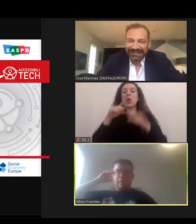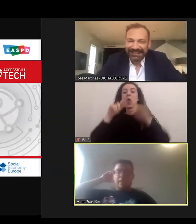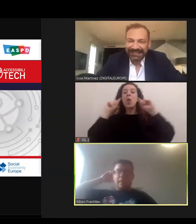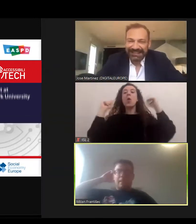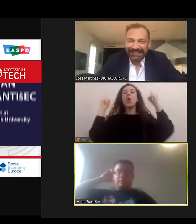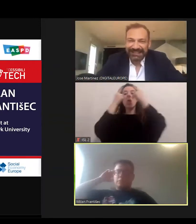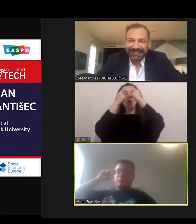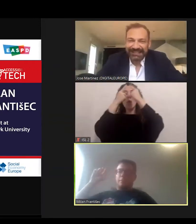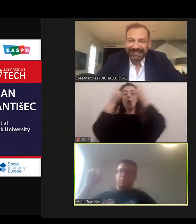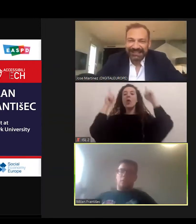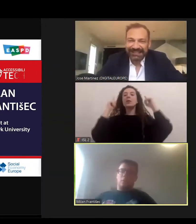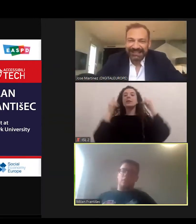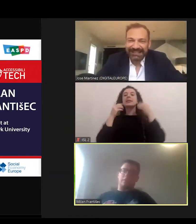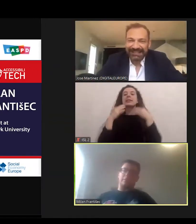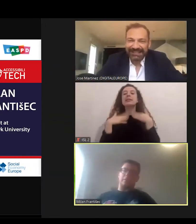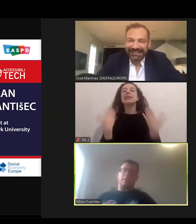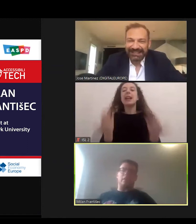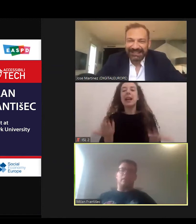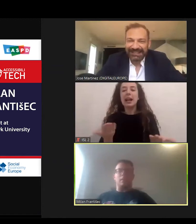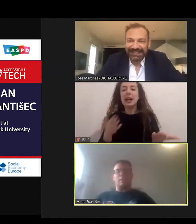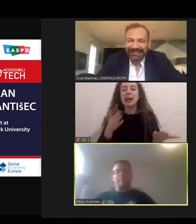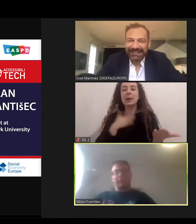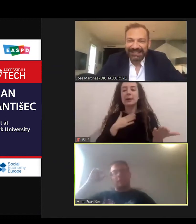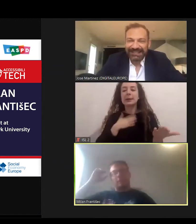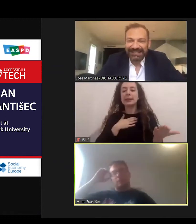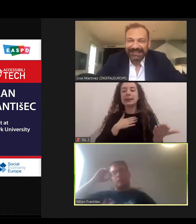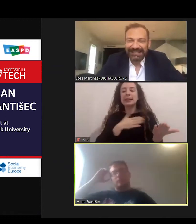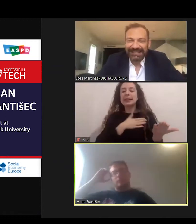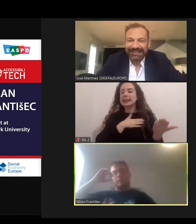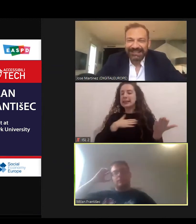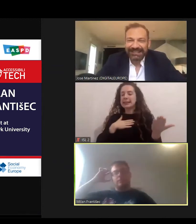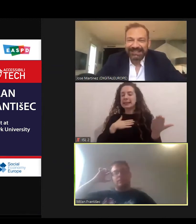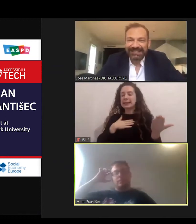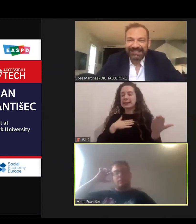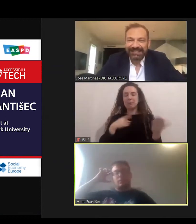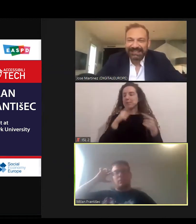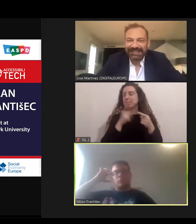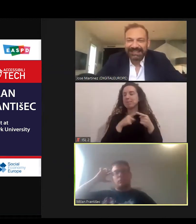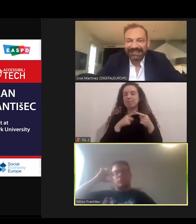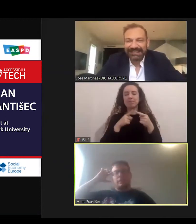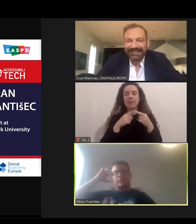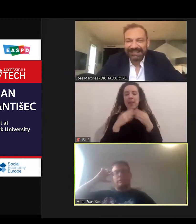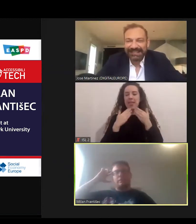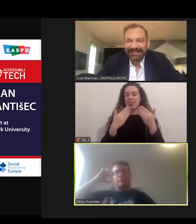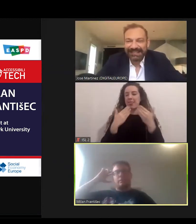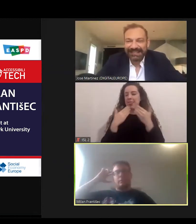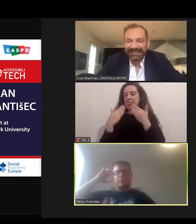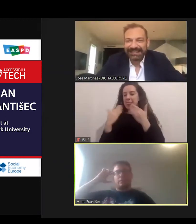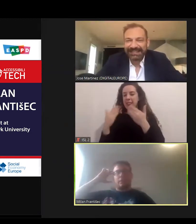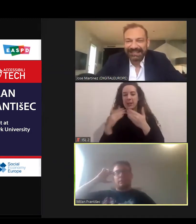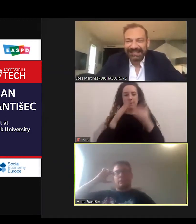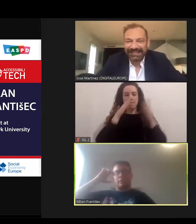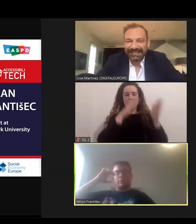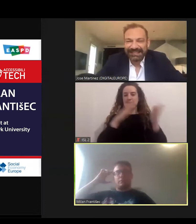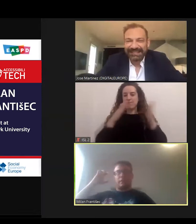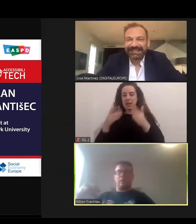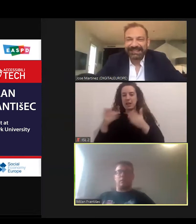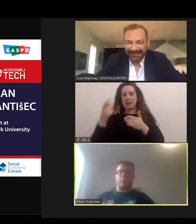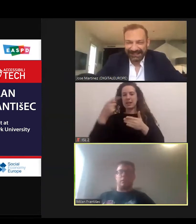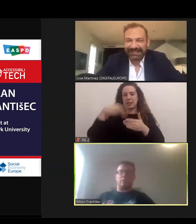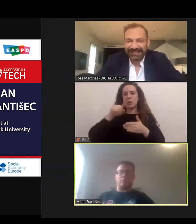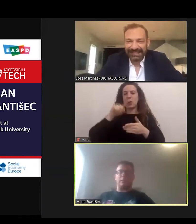method and when and how. I think this is for sure one of the most important. Thank